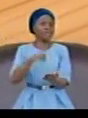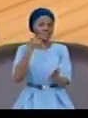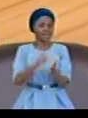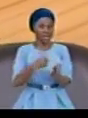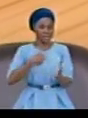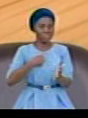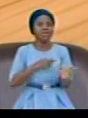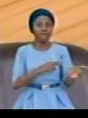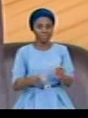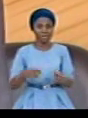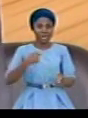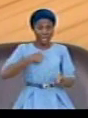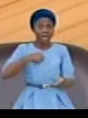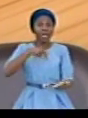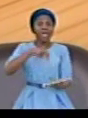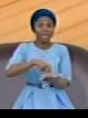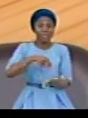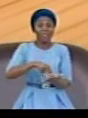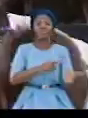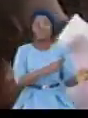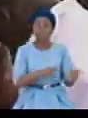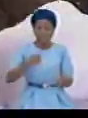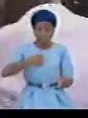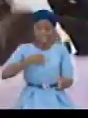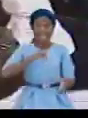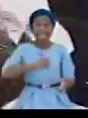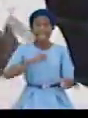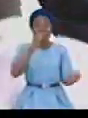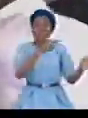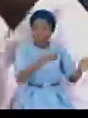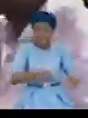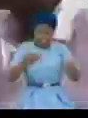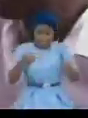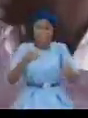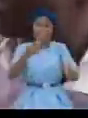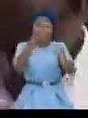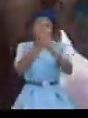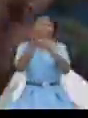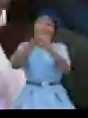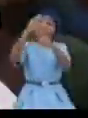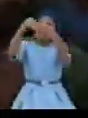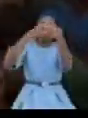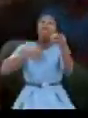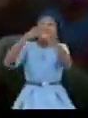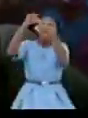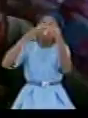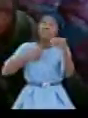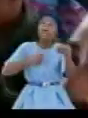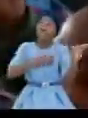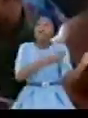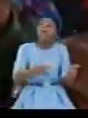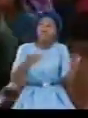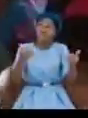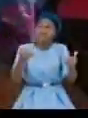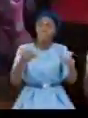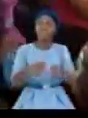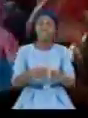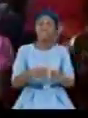it to me. I said, you stand up and you say, I'm ready, give it to me. Somebody, anybody ready there?